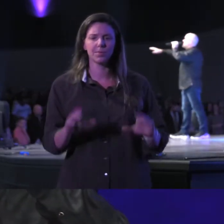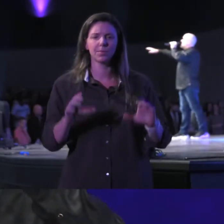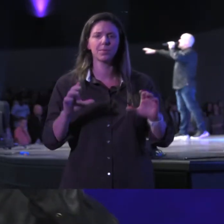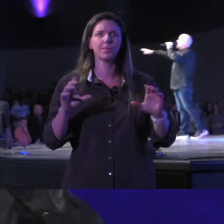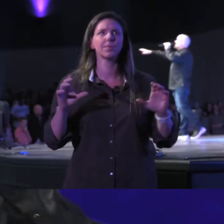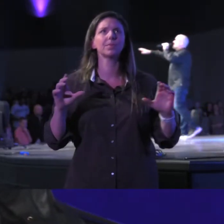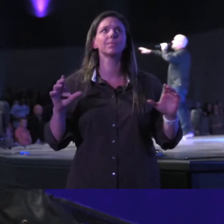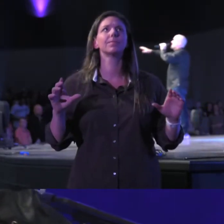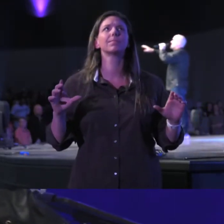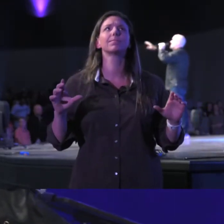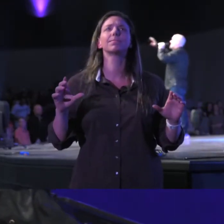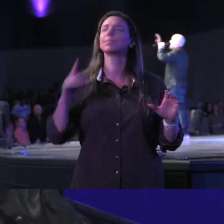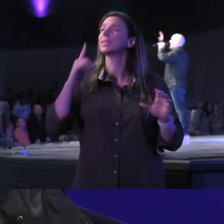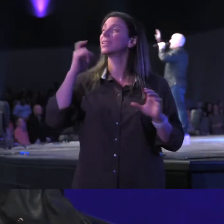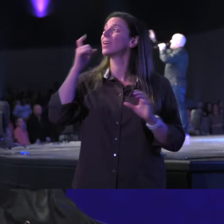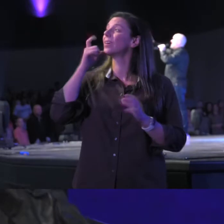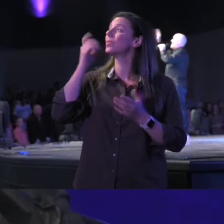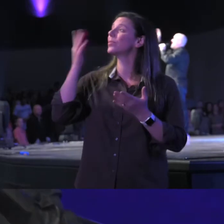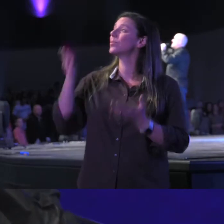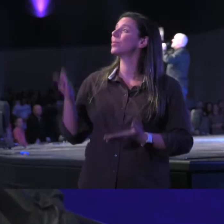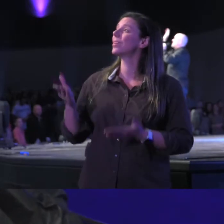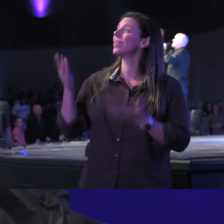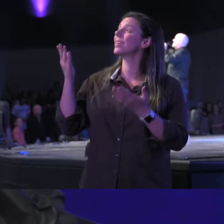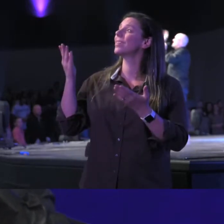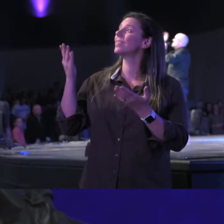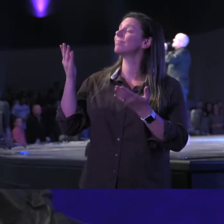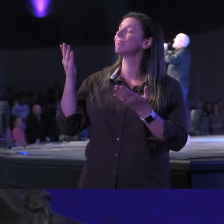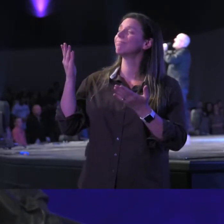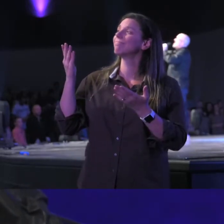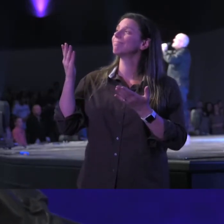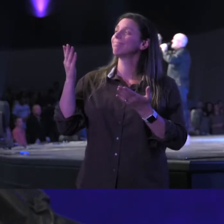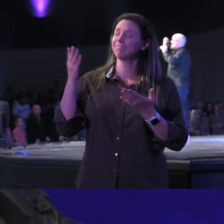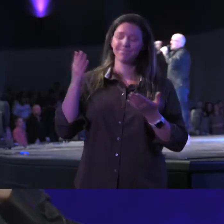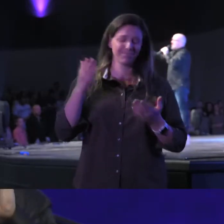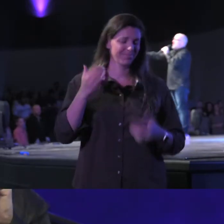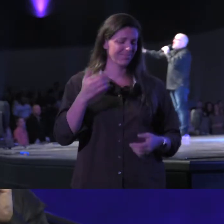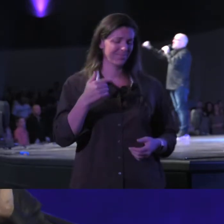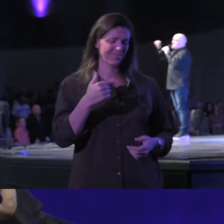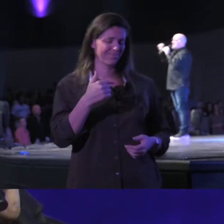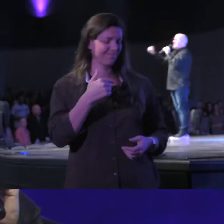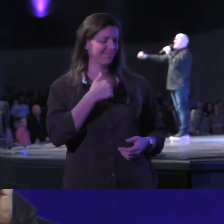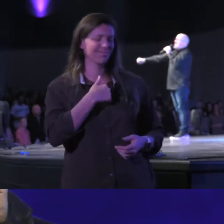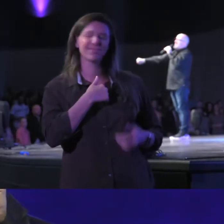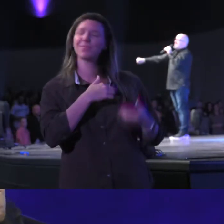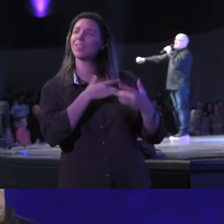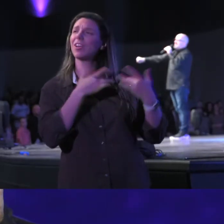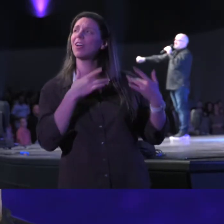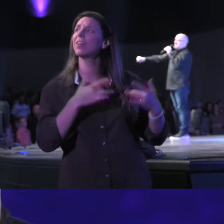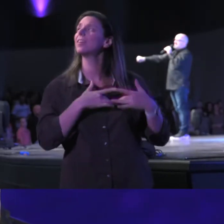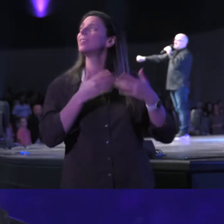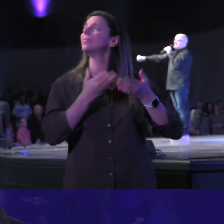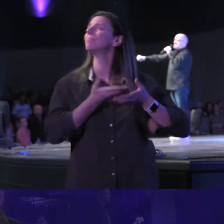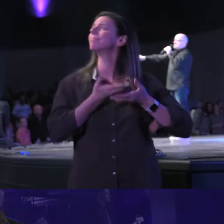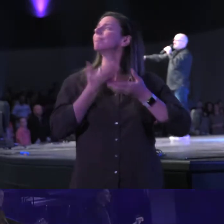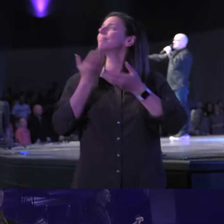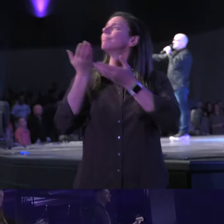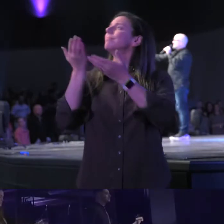Because of all you are, I offer this heart, oh God,